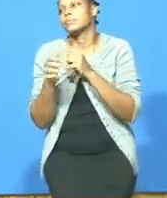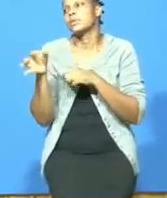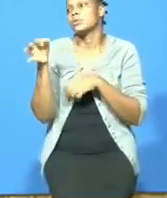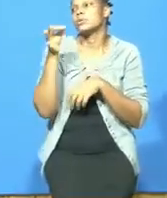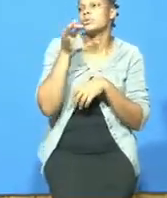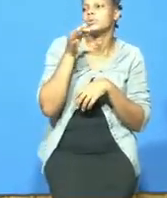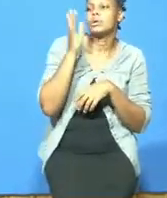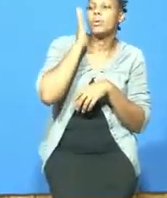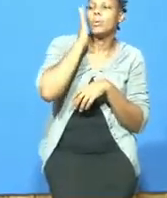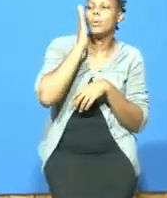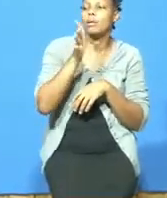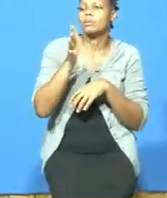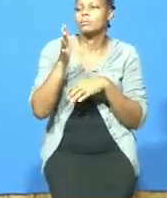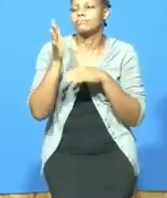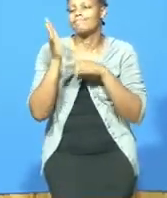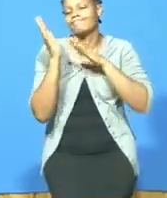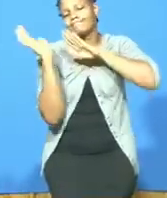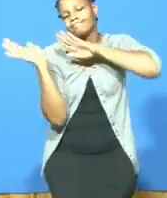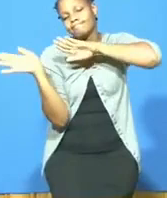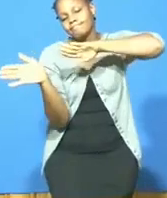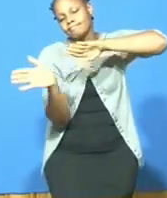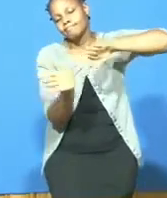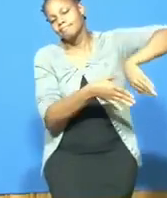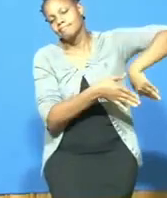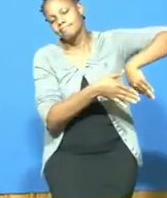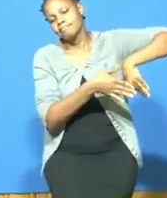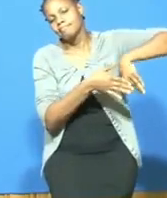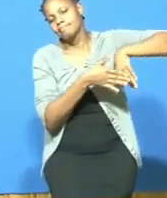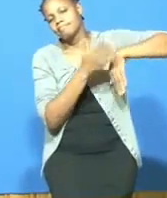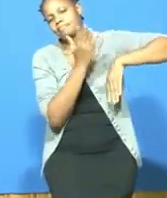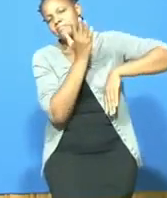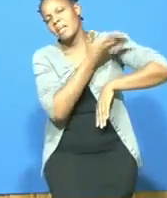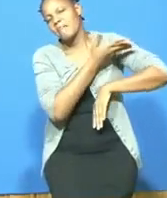trials, will be left